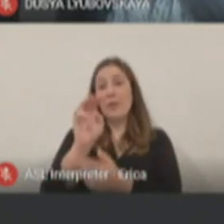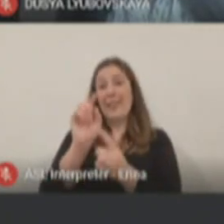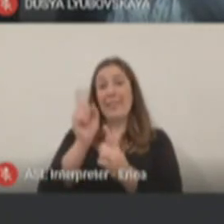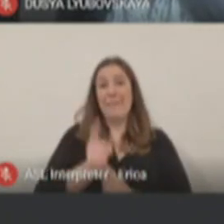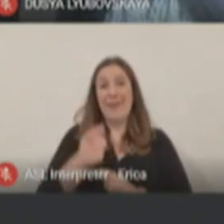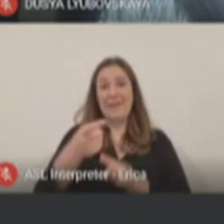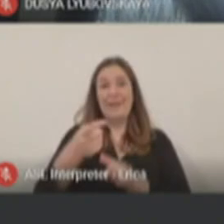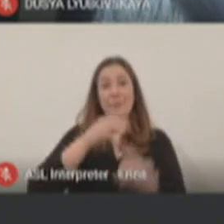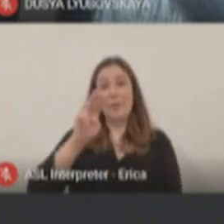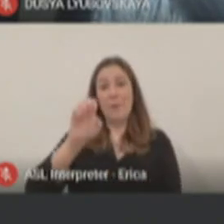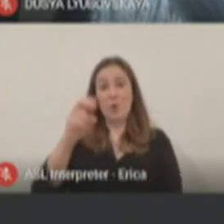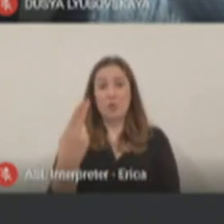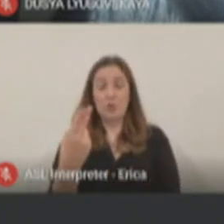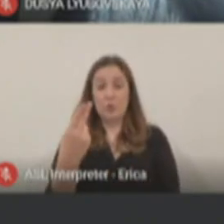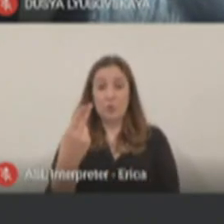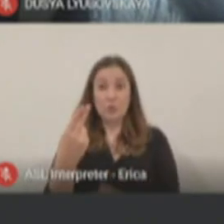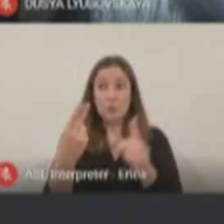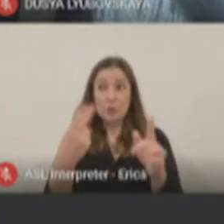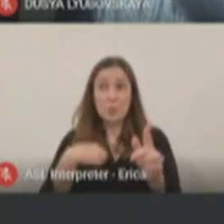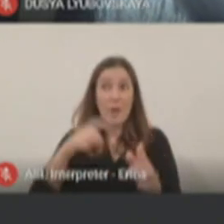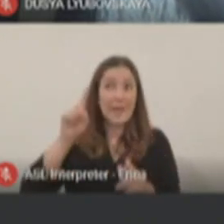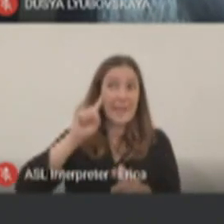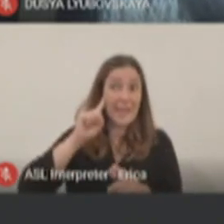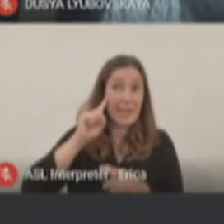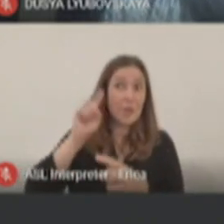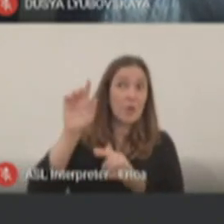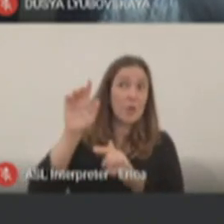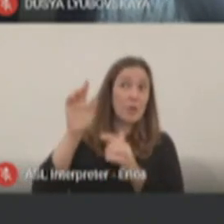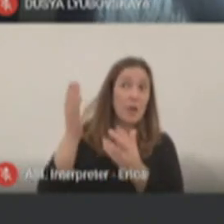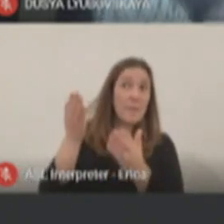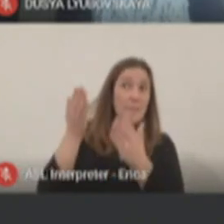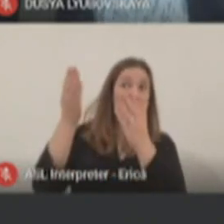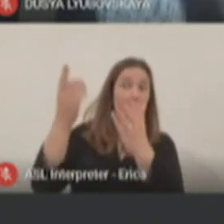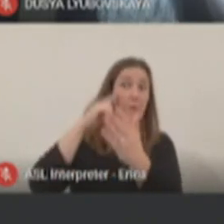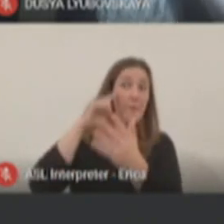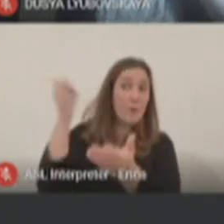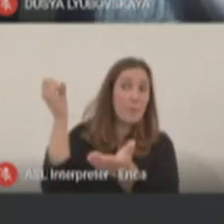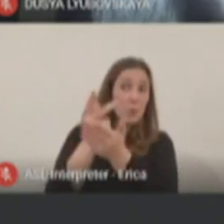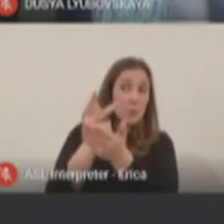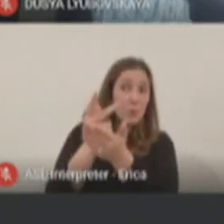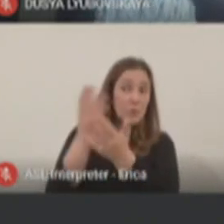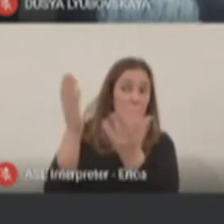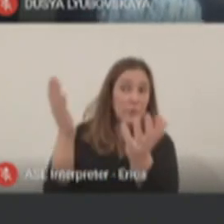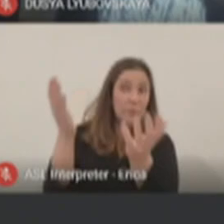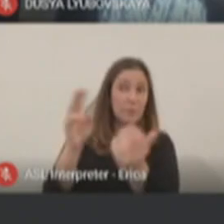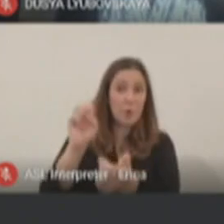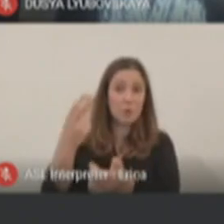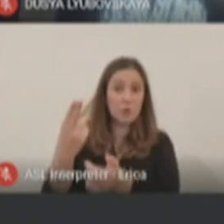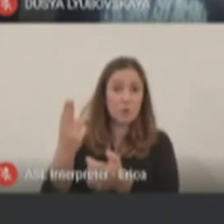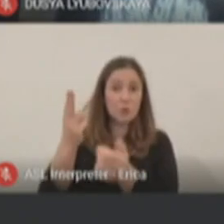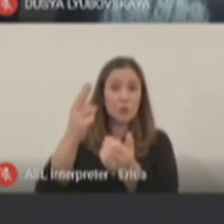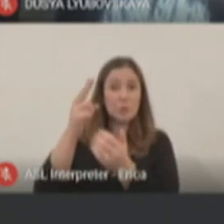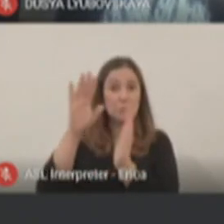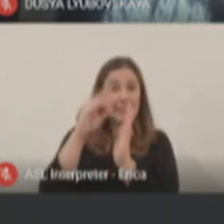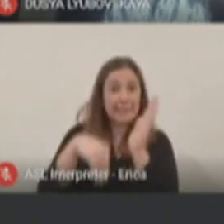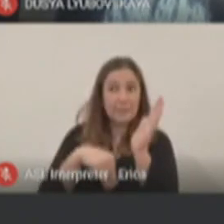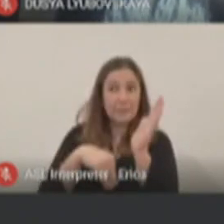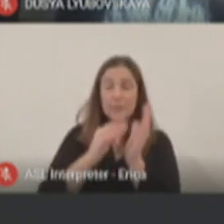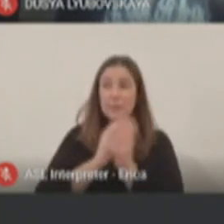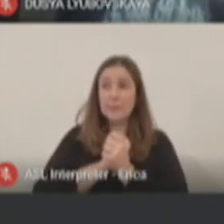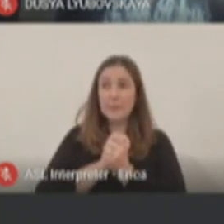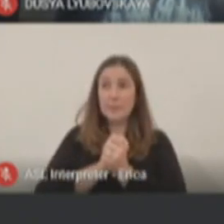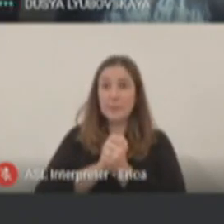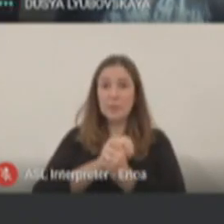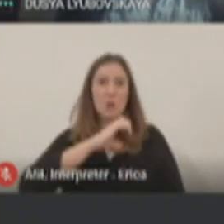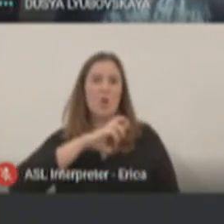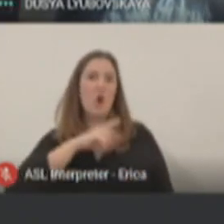minutes. Do I hear a motion to approve the March minutes?